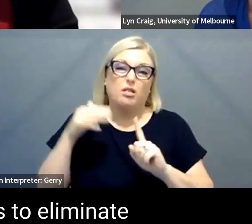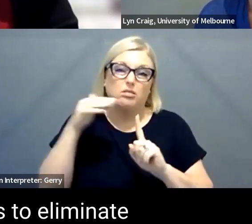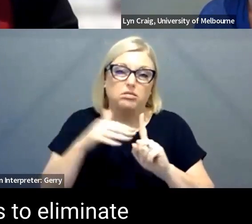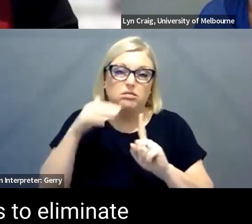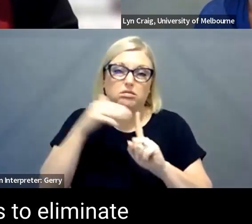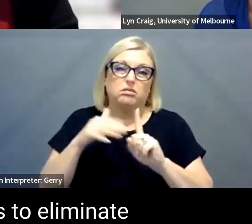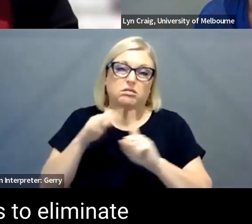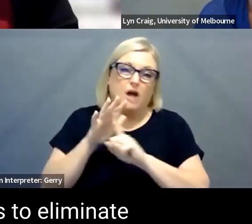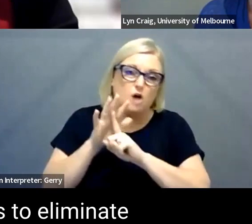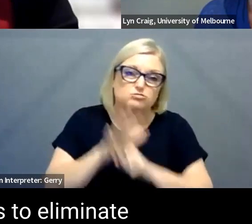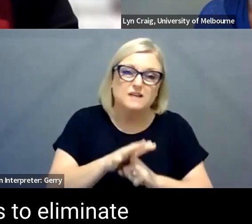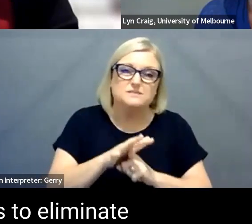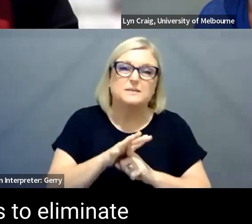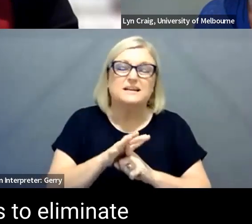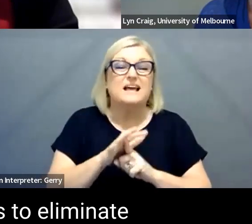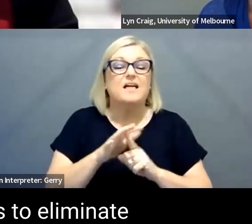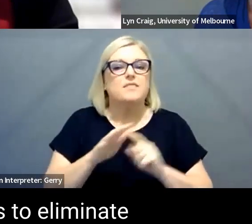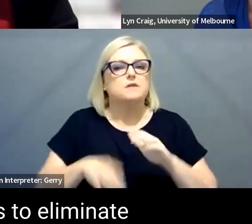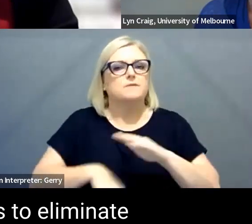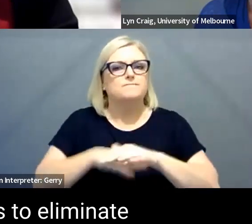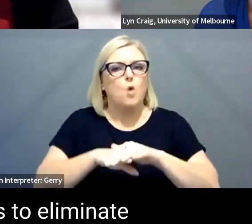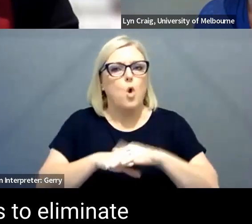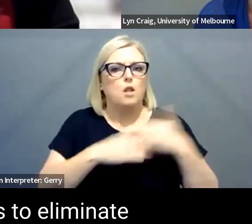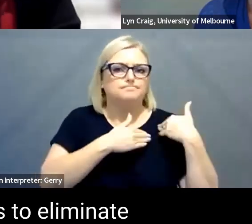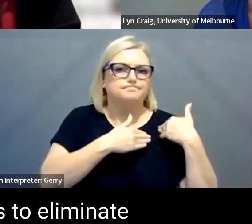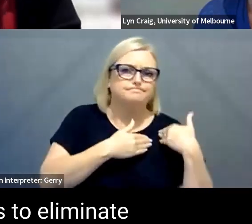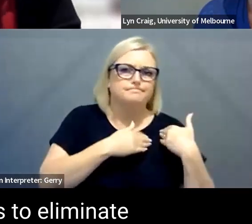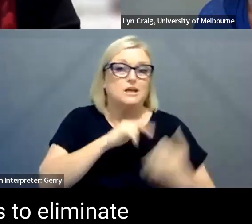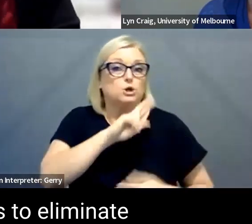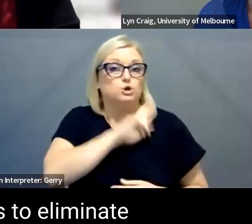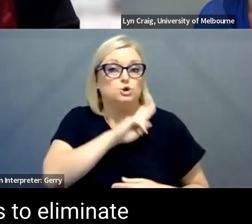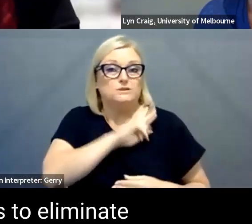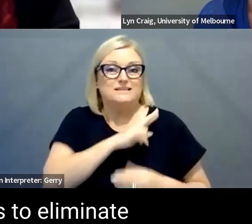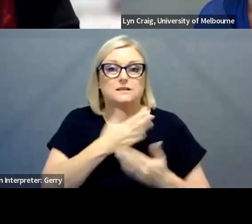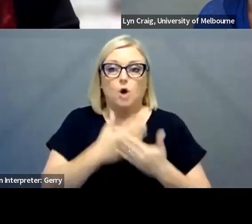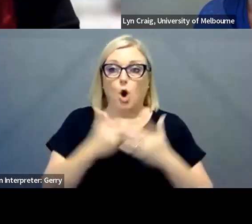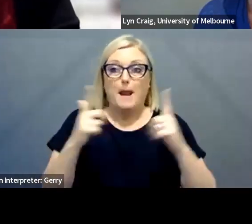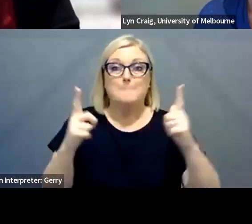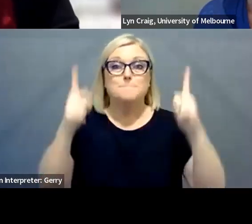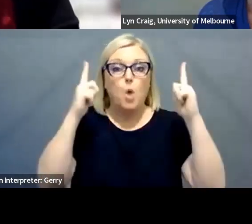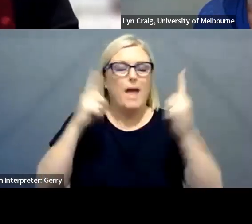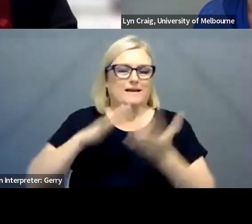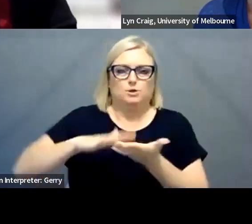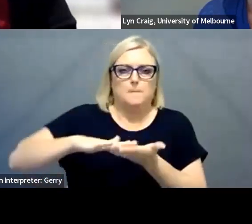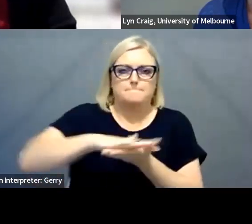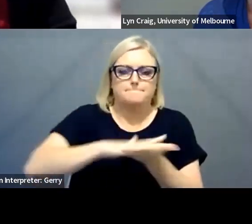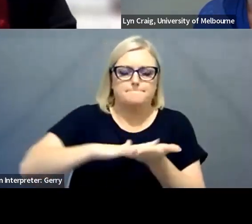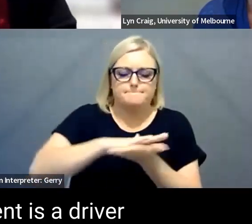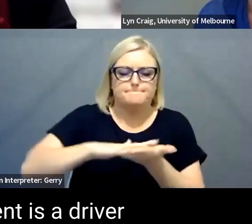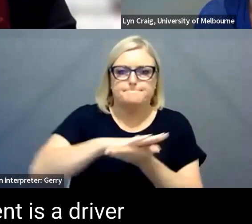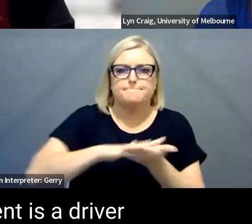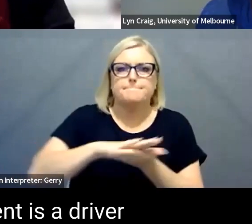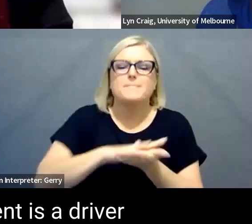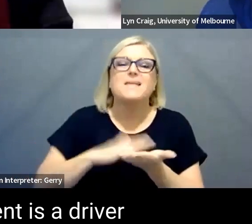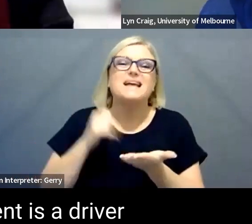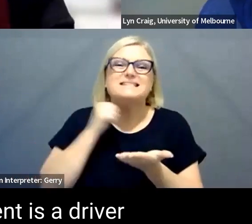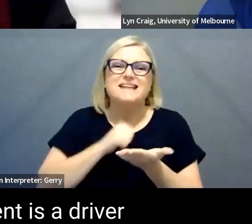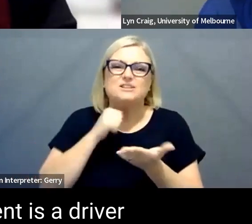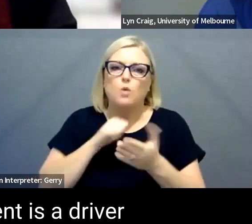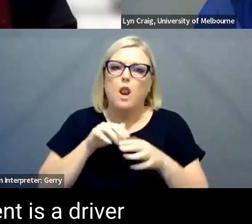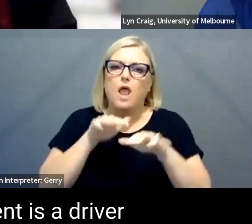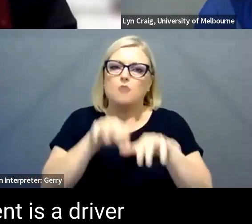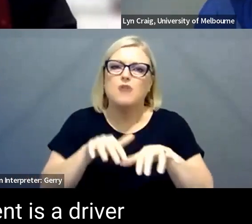now to take steps to eliminate sexual harassment in their workplace. Sexual